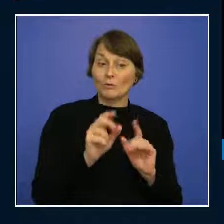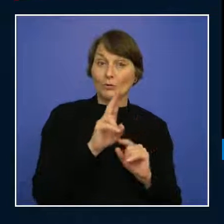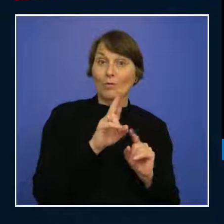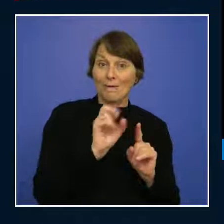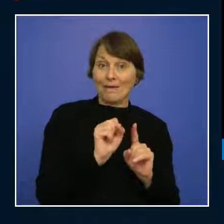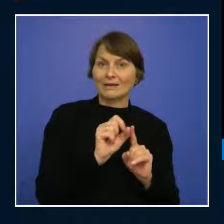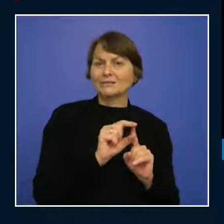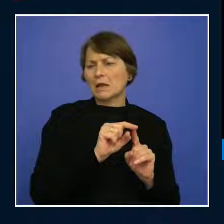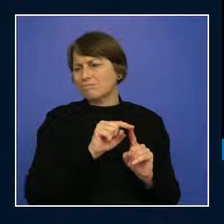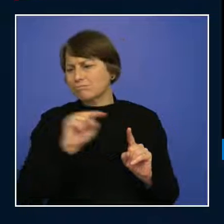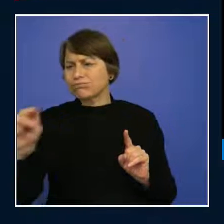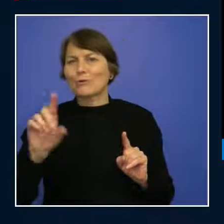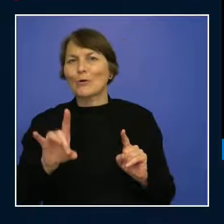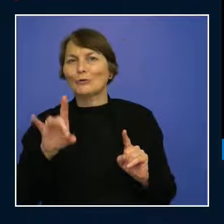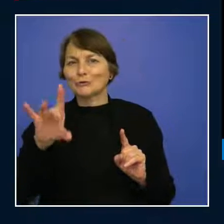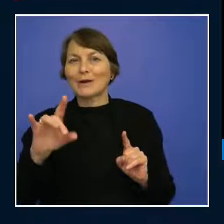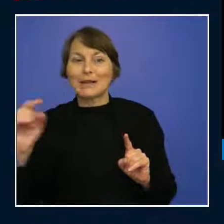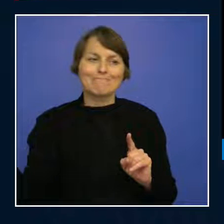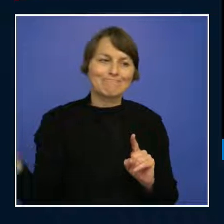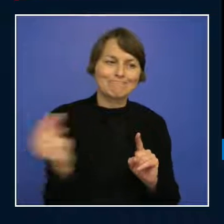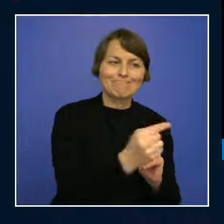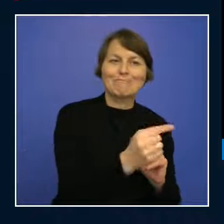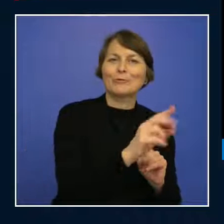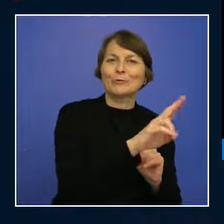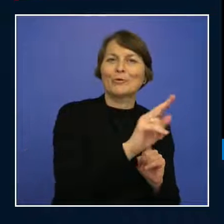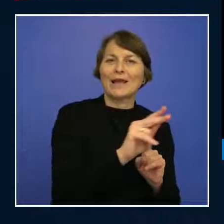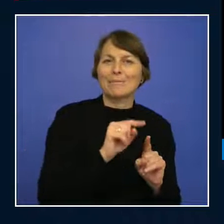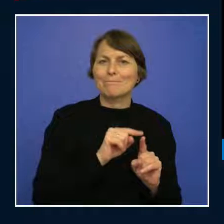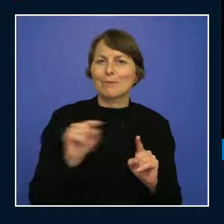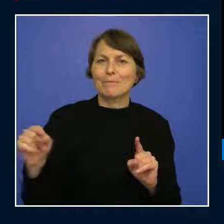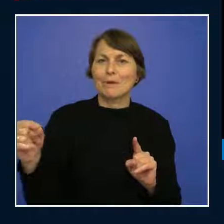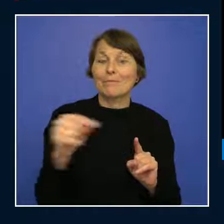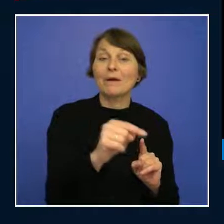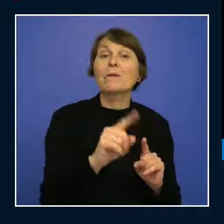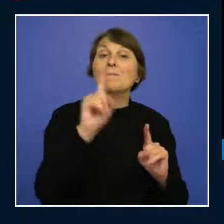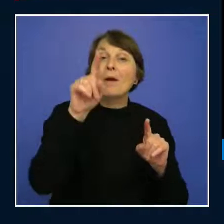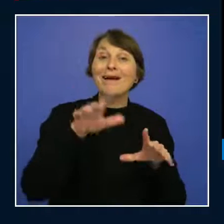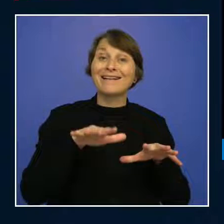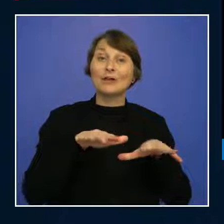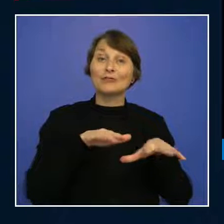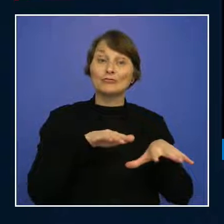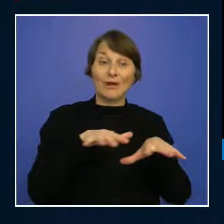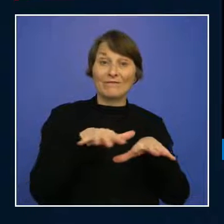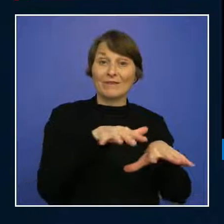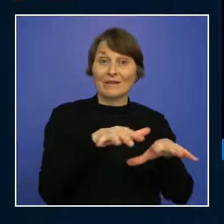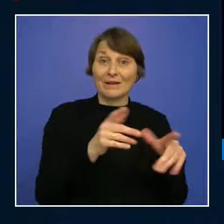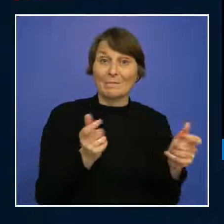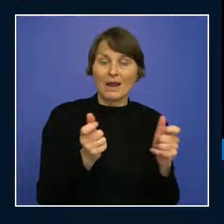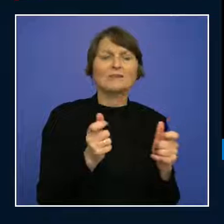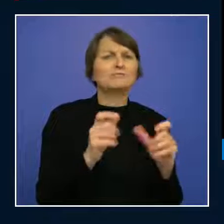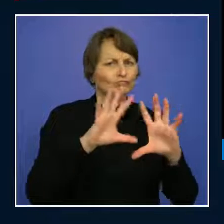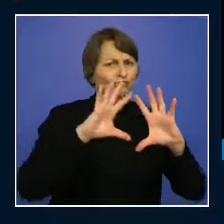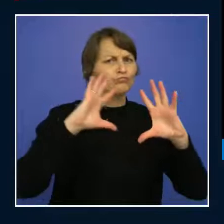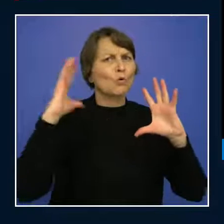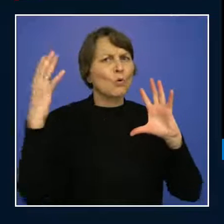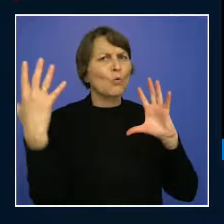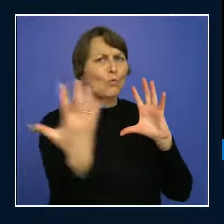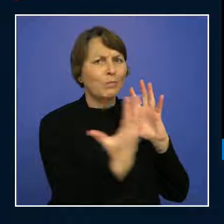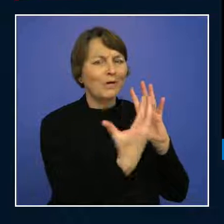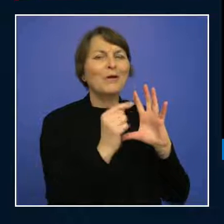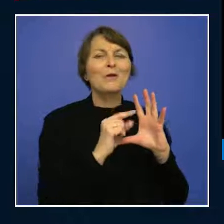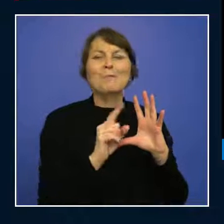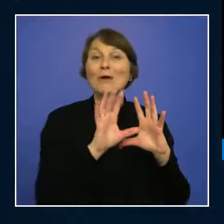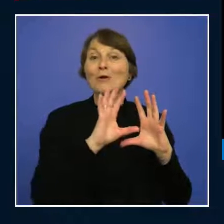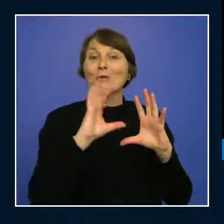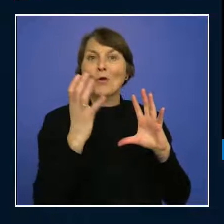UK endpoint. And although Traffic Manager is a global service, it was taking some of that traffic and then pushing the traffic to the back end.